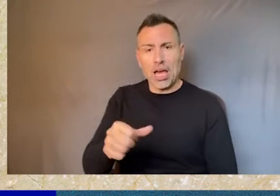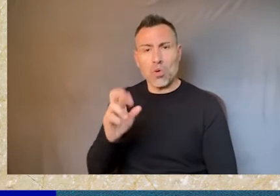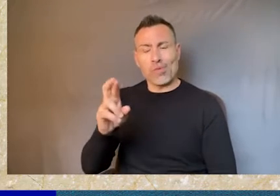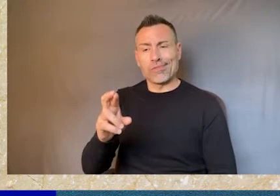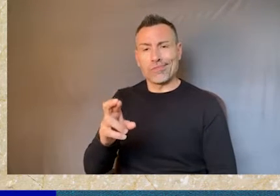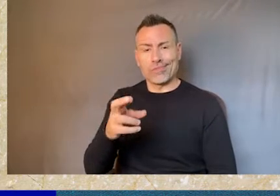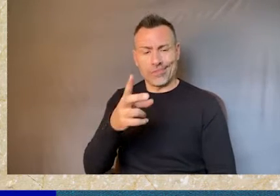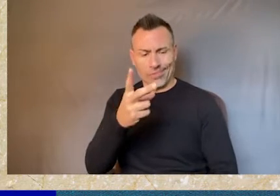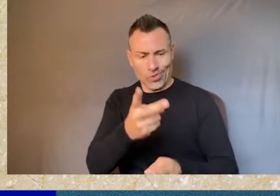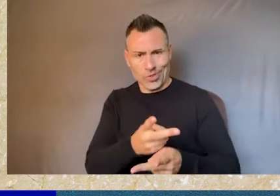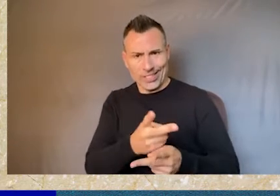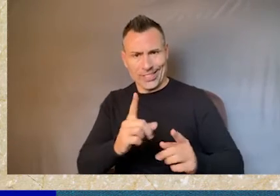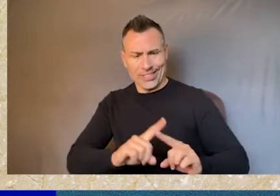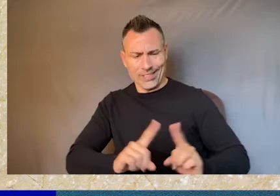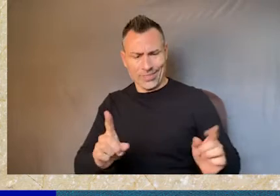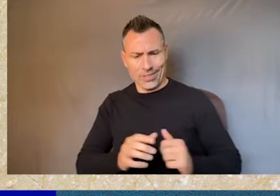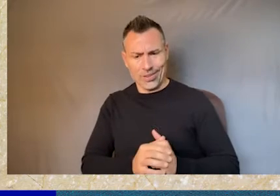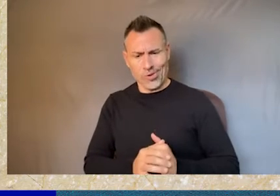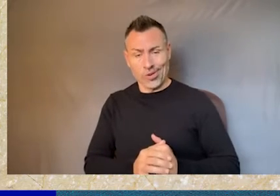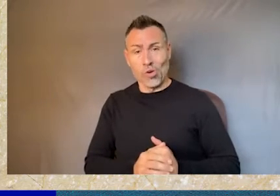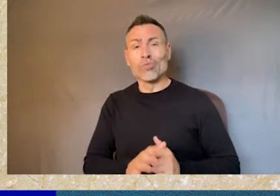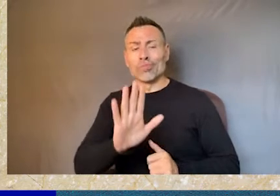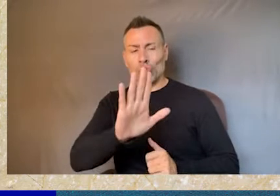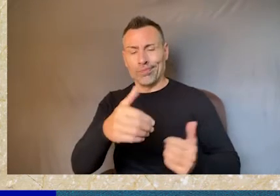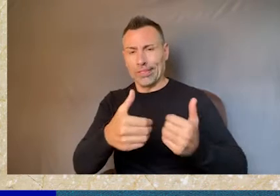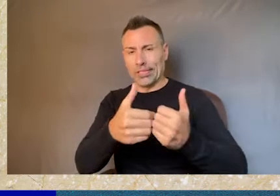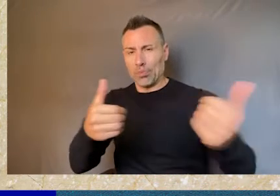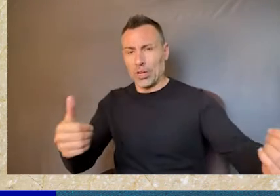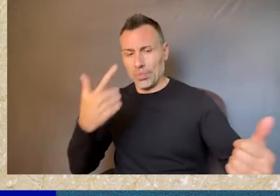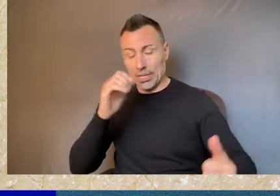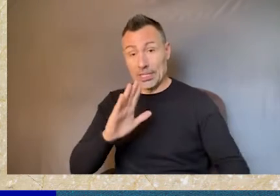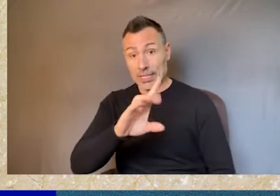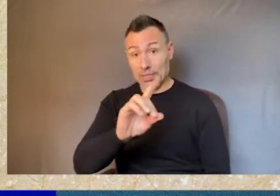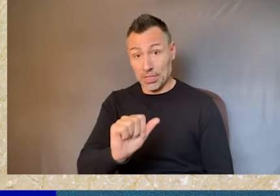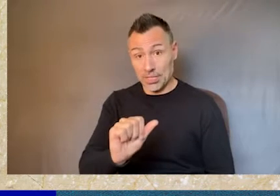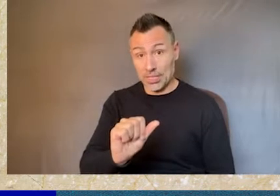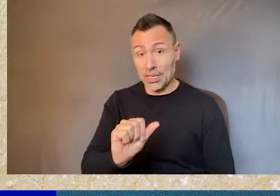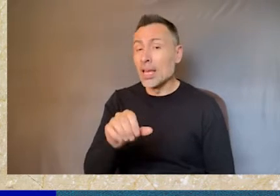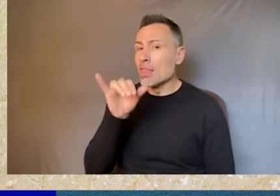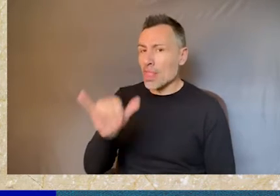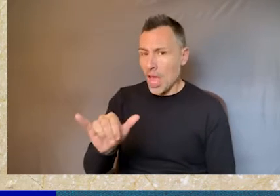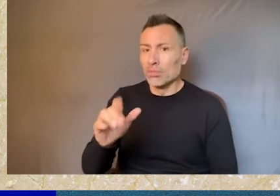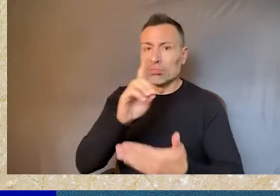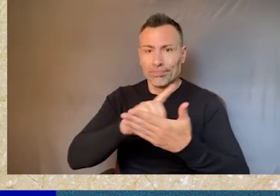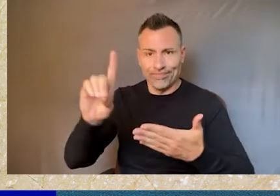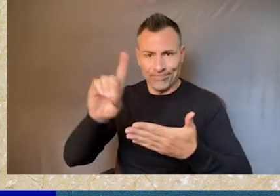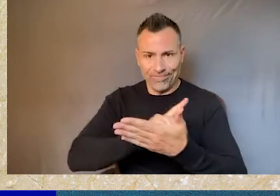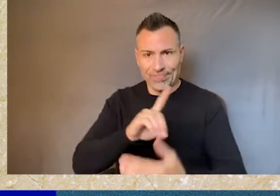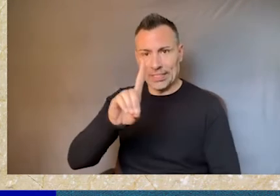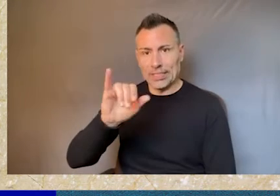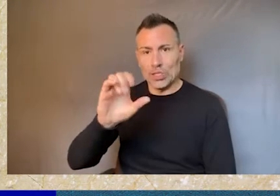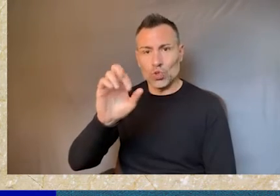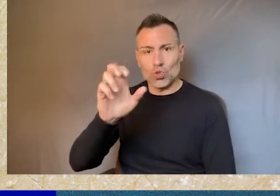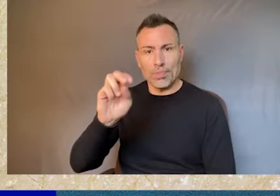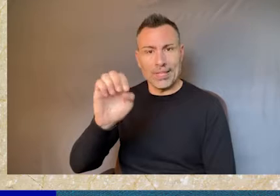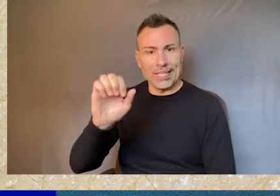segregated because of their disability, that is discrimination. But because it looks so different, we may not